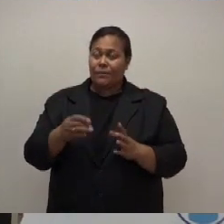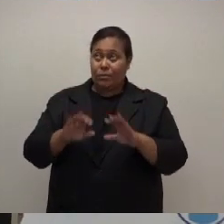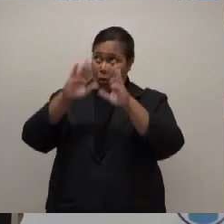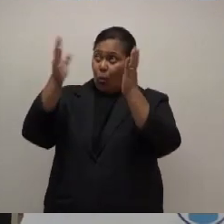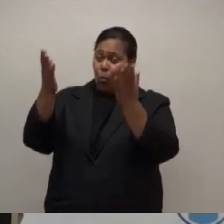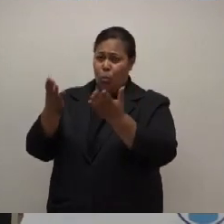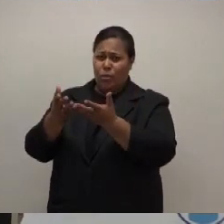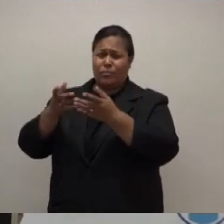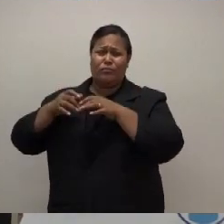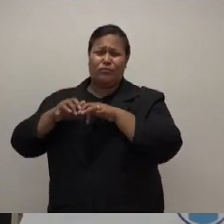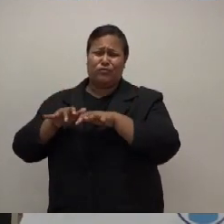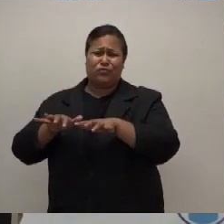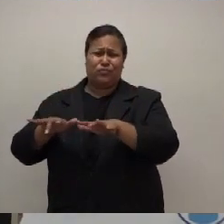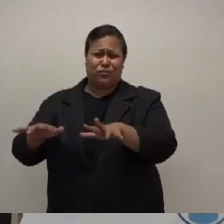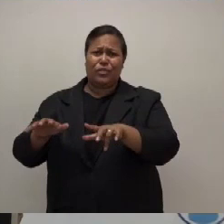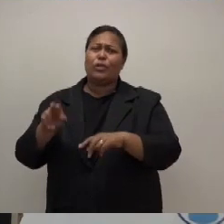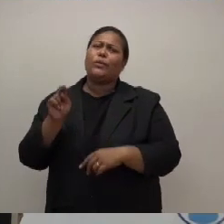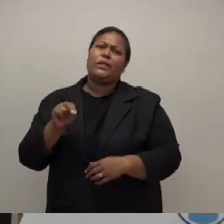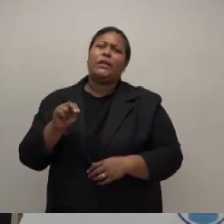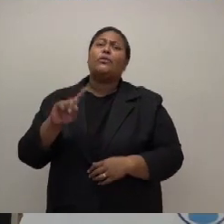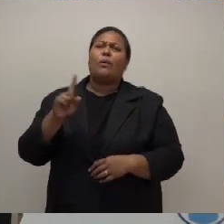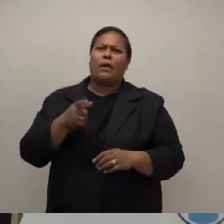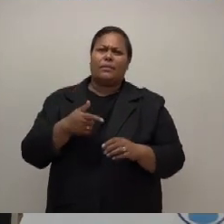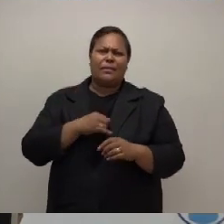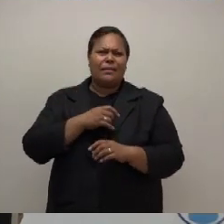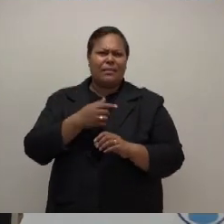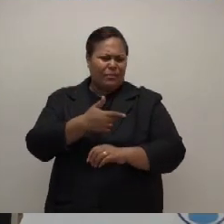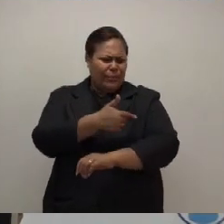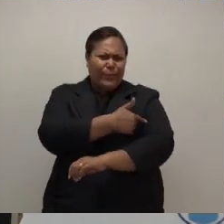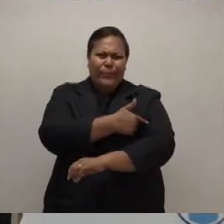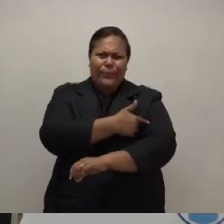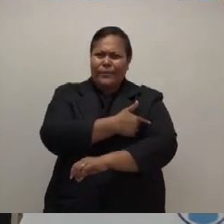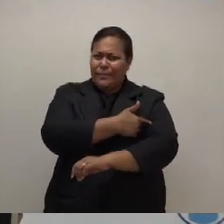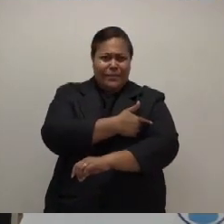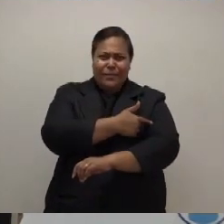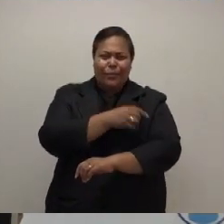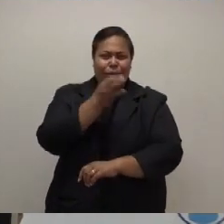available vaccine, no country can claim